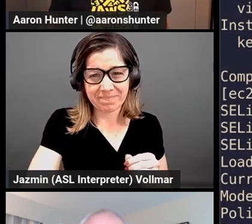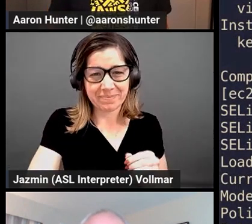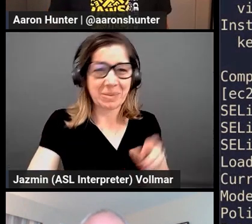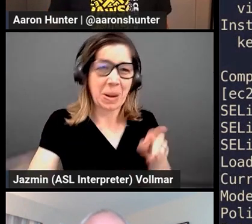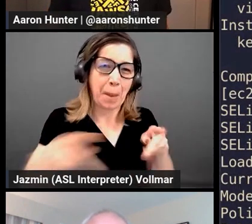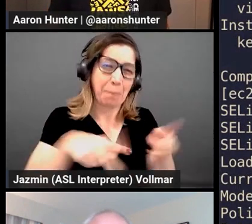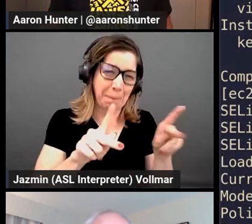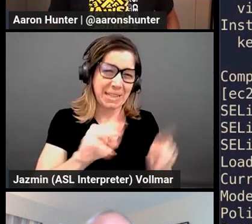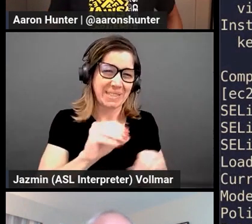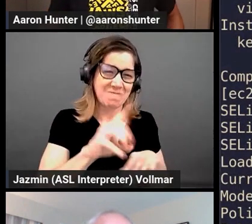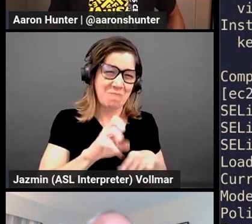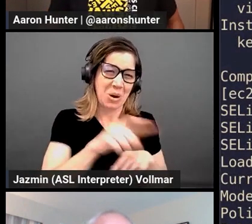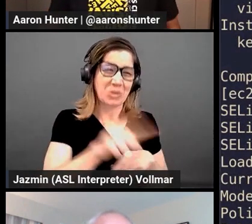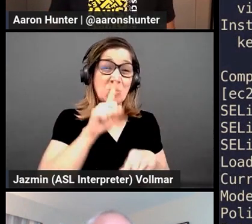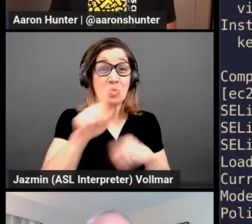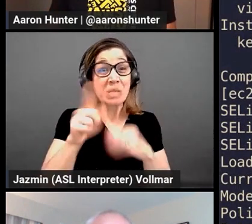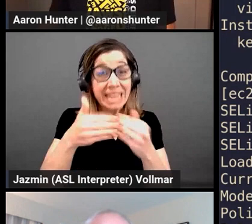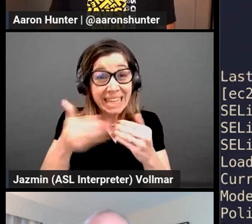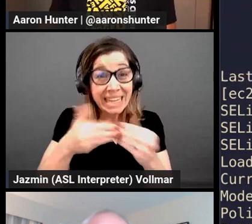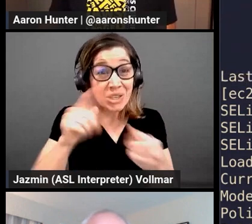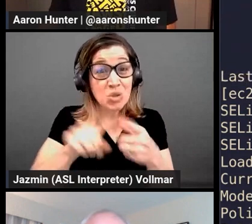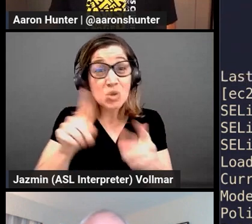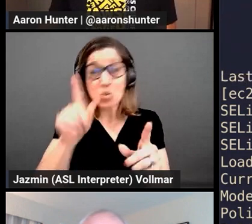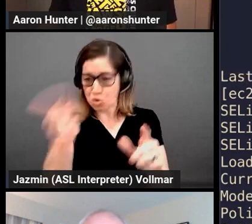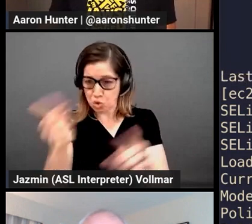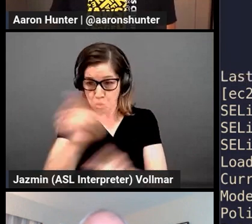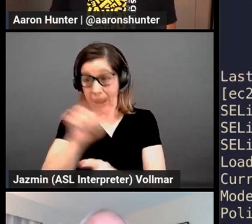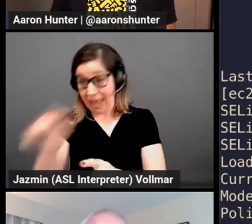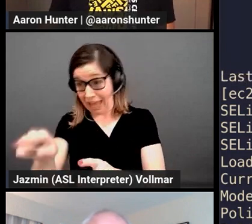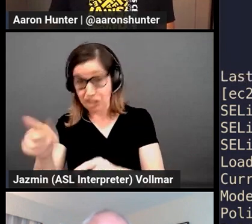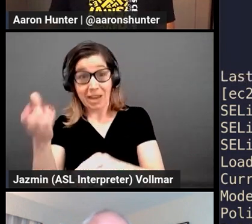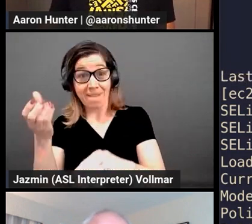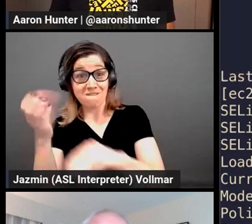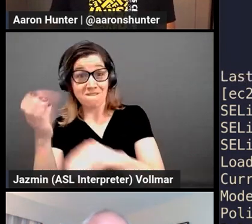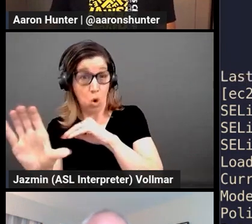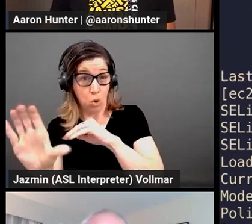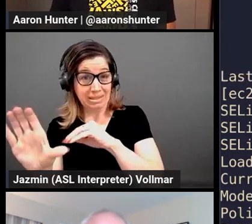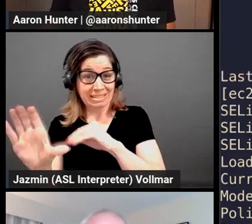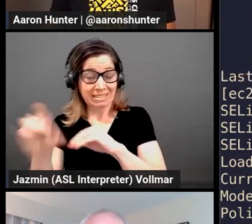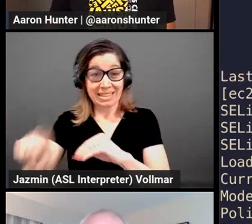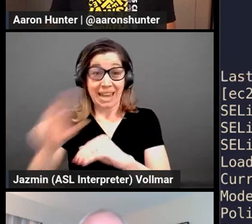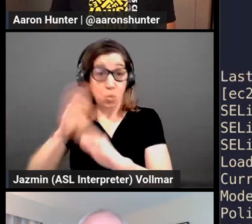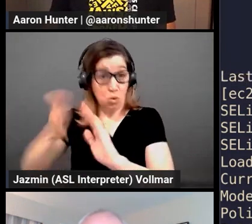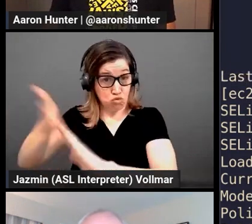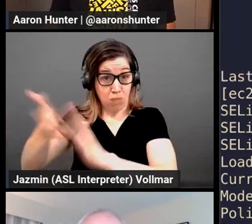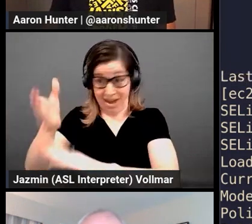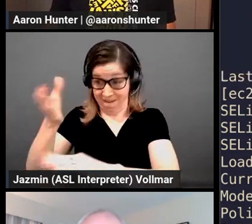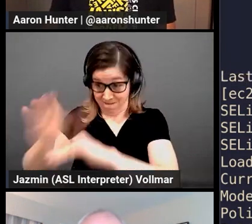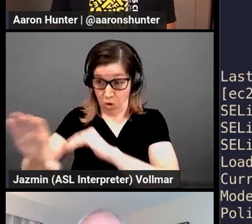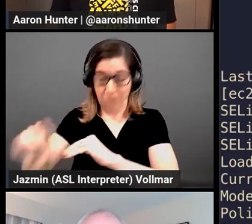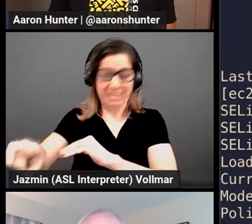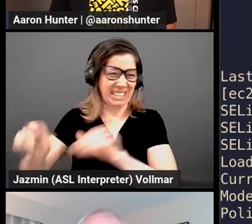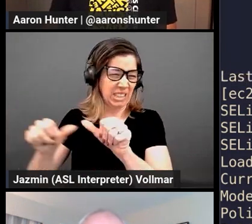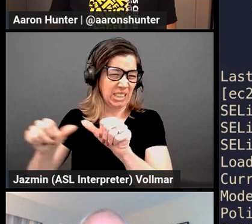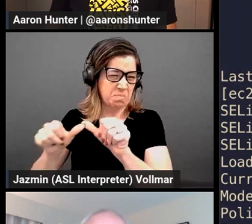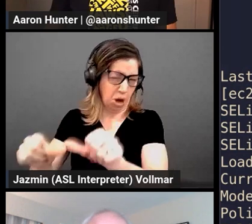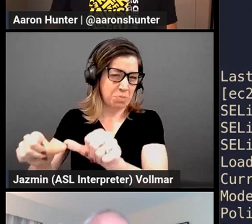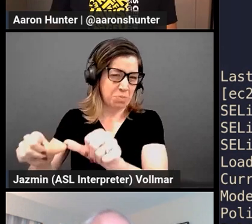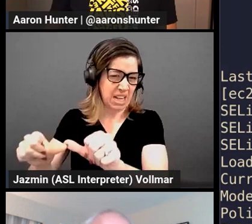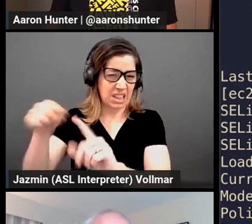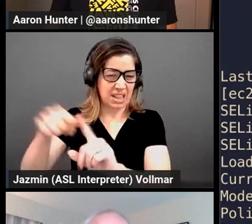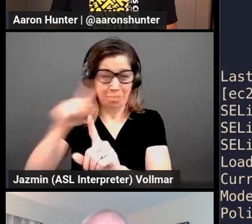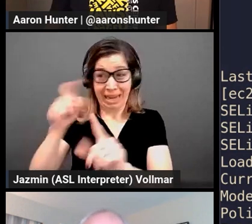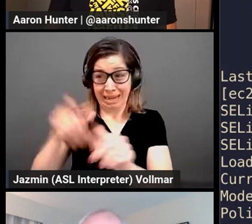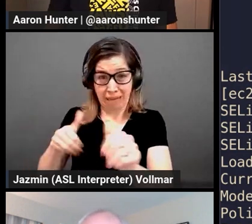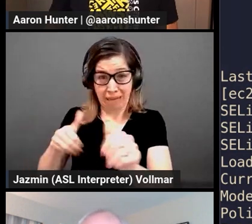super easy to switch the instance to enforcing mode. It's going to run in enforcing mode sort of permanently, because it's updated the